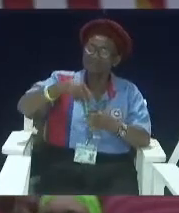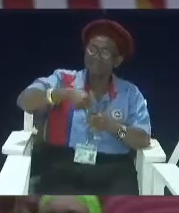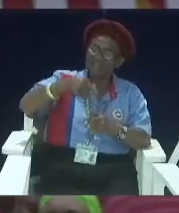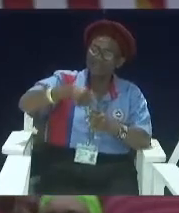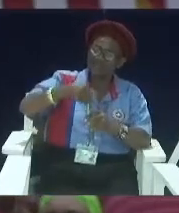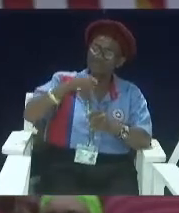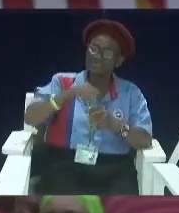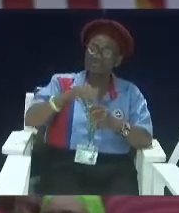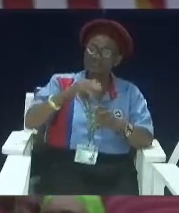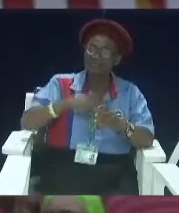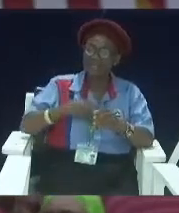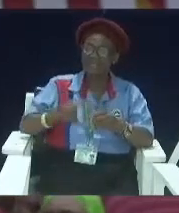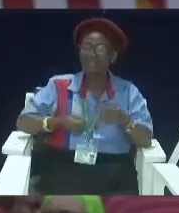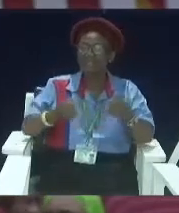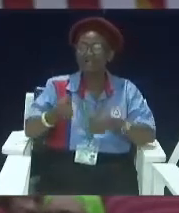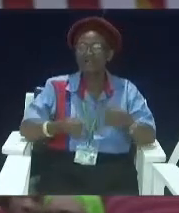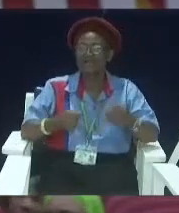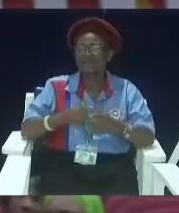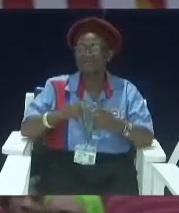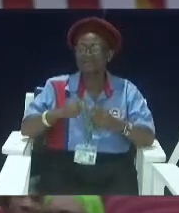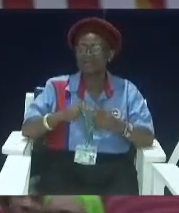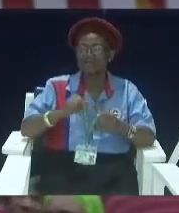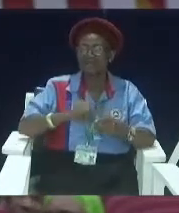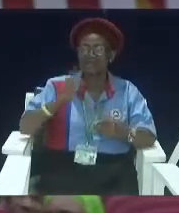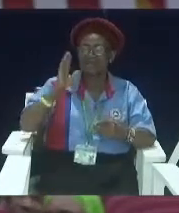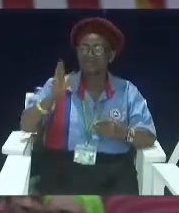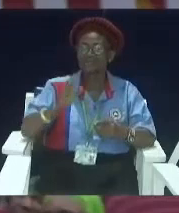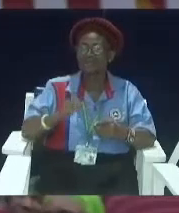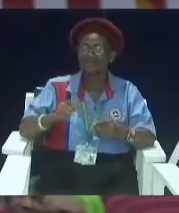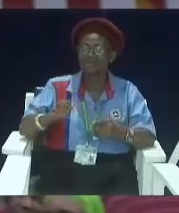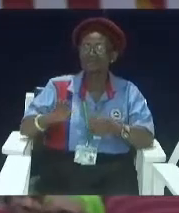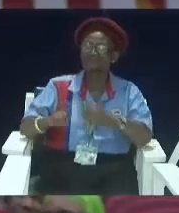like my wife prophesied.